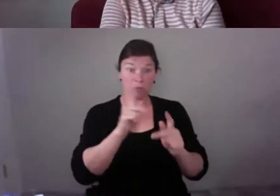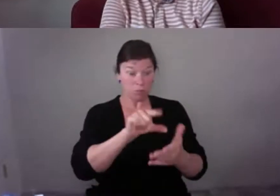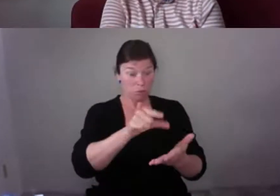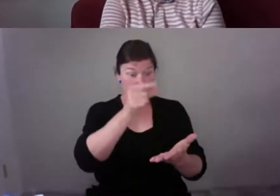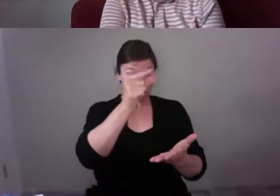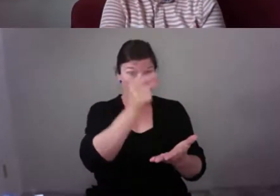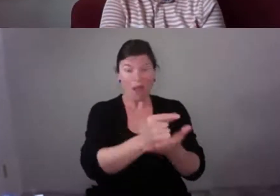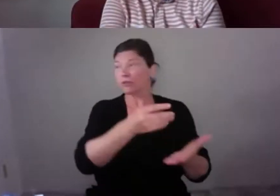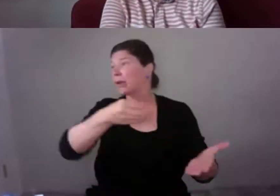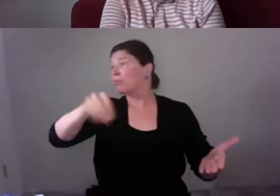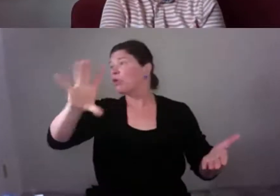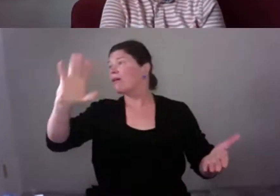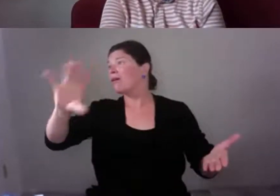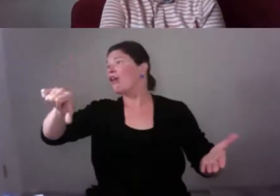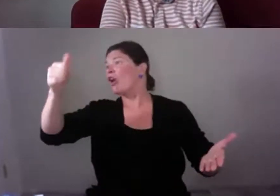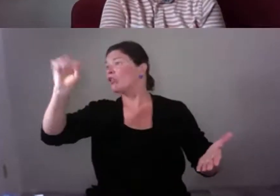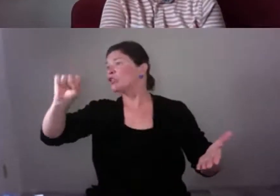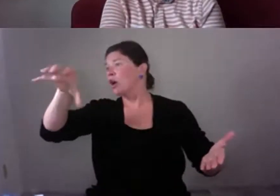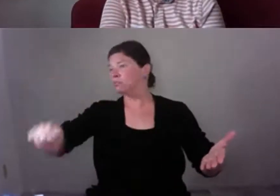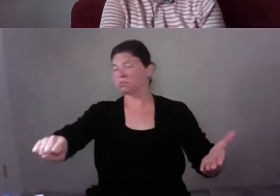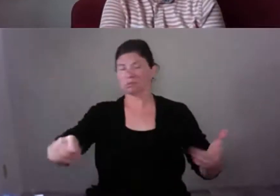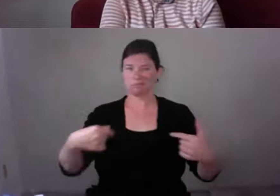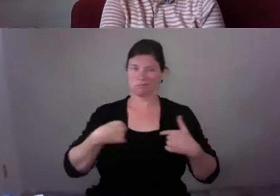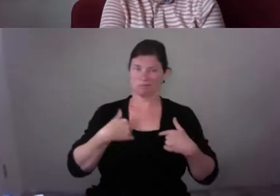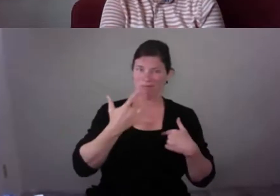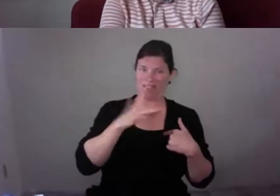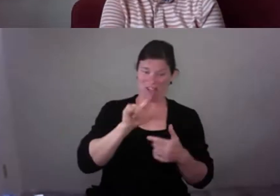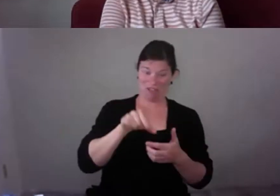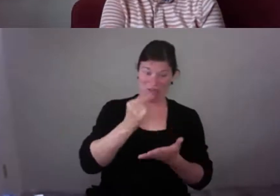able to have a job where I went to school. I was